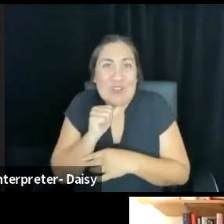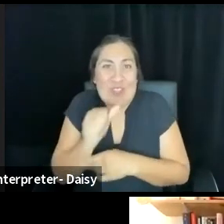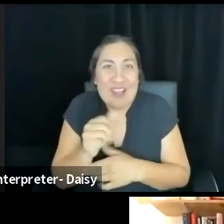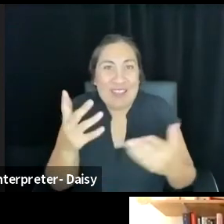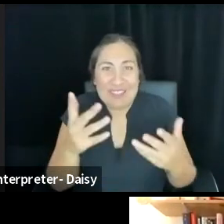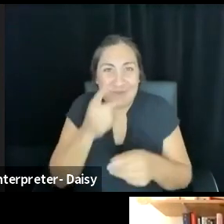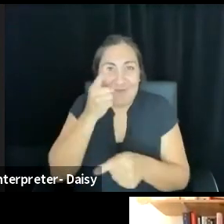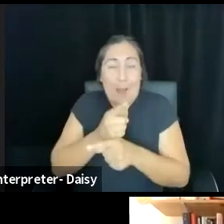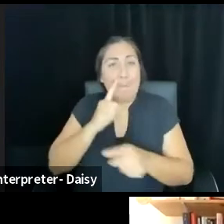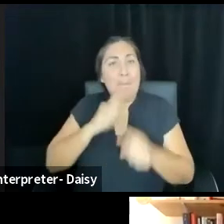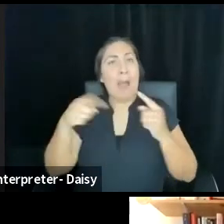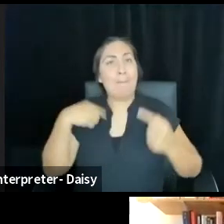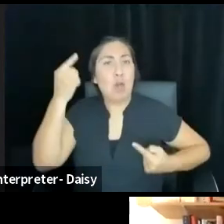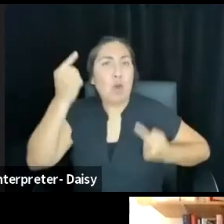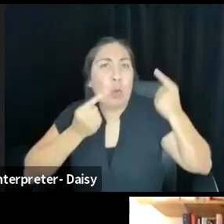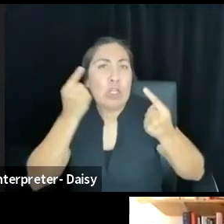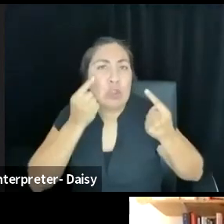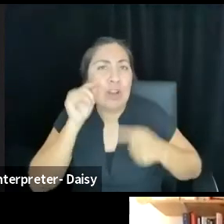I wonder that.